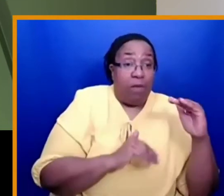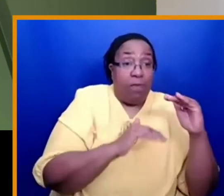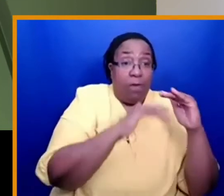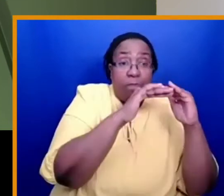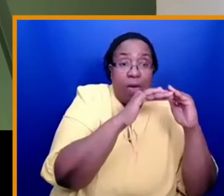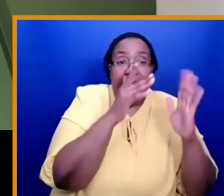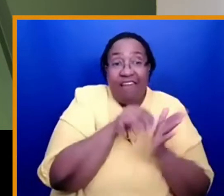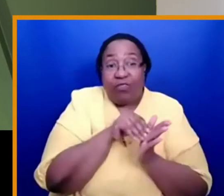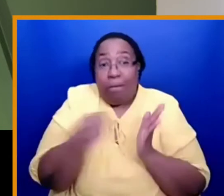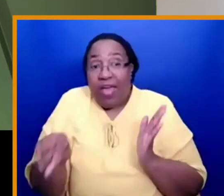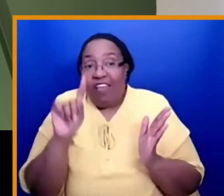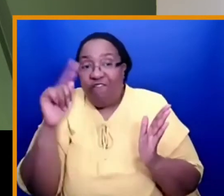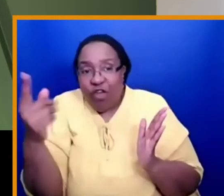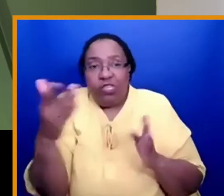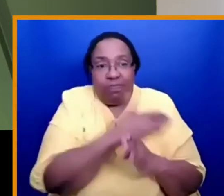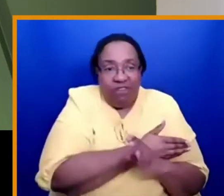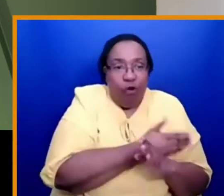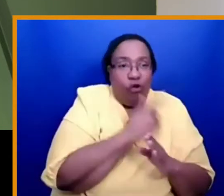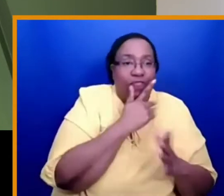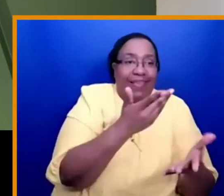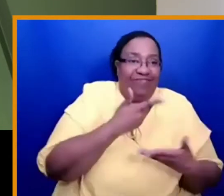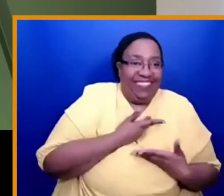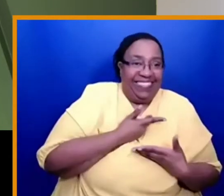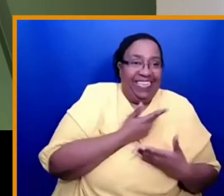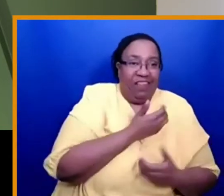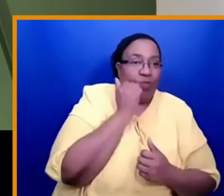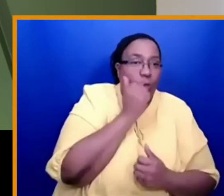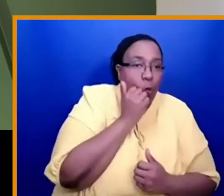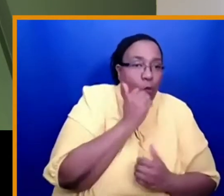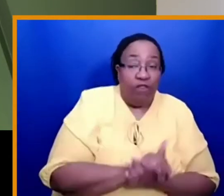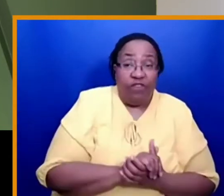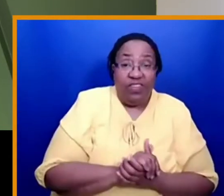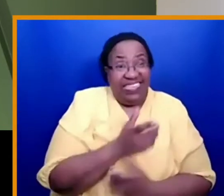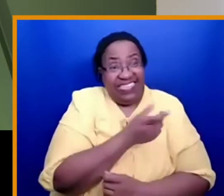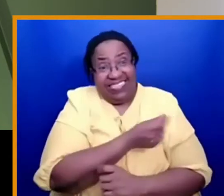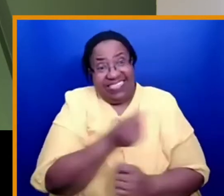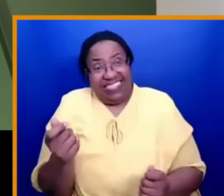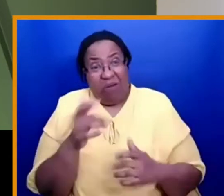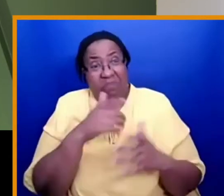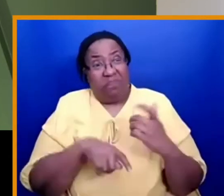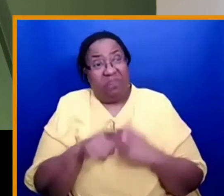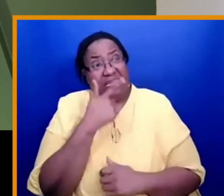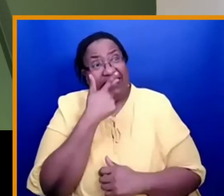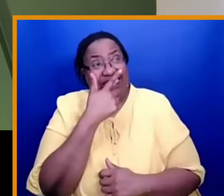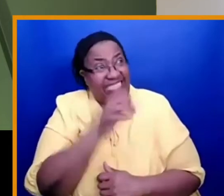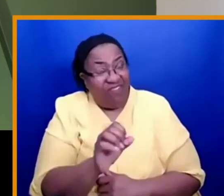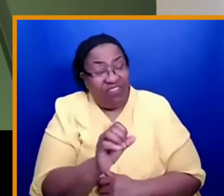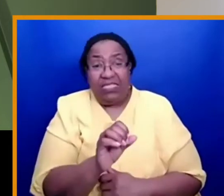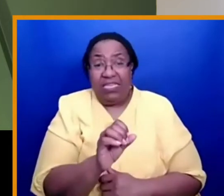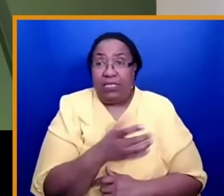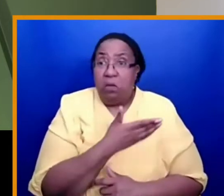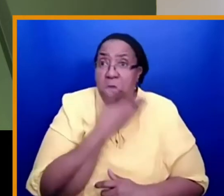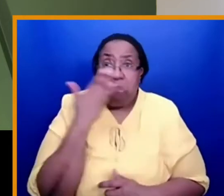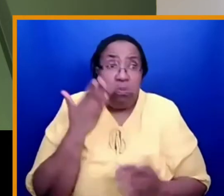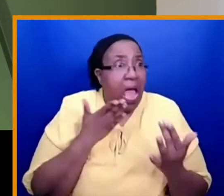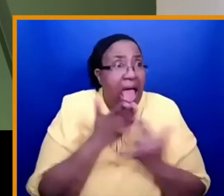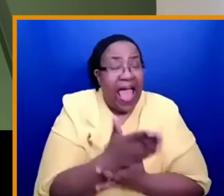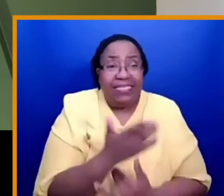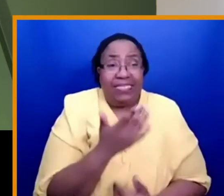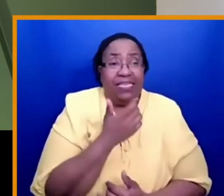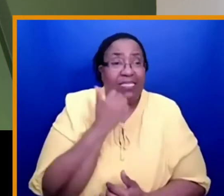rationing. I have constituents in their 70s with no access to heating or hot water. I was contacted last week by a lady